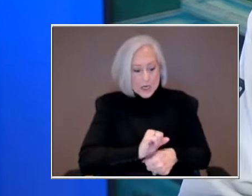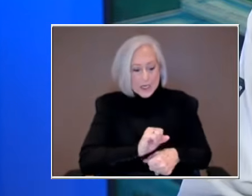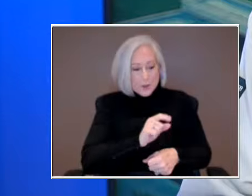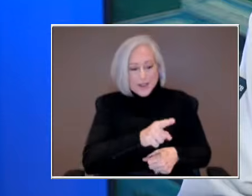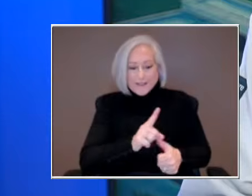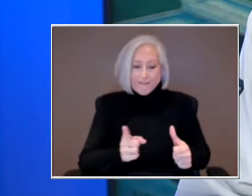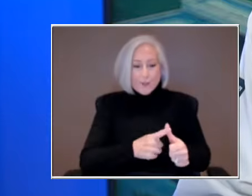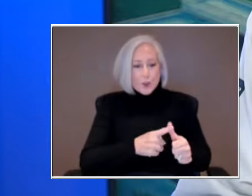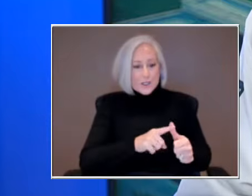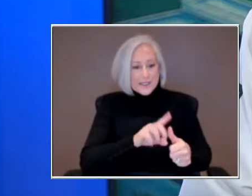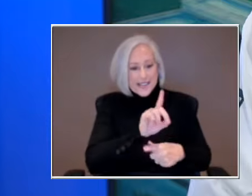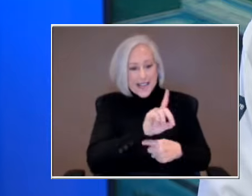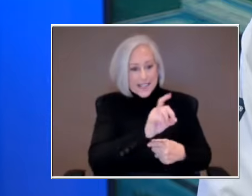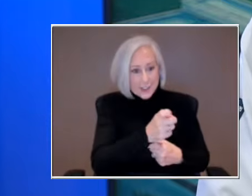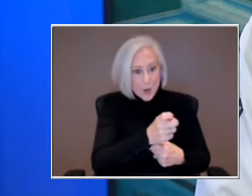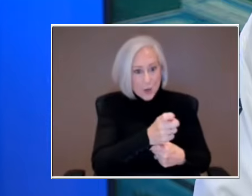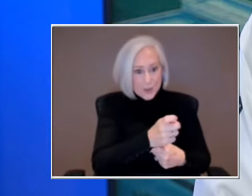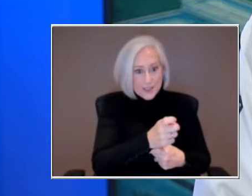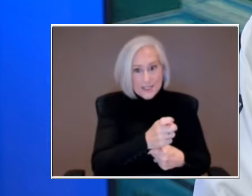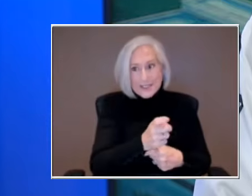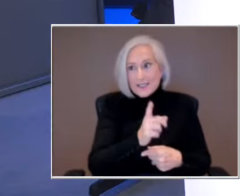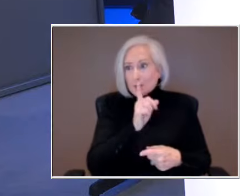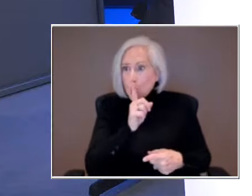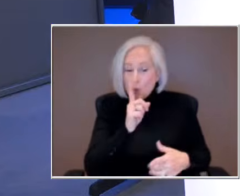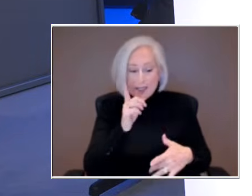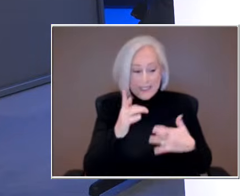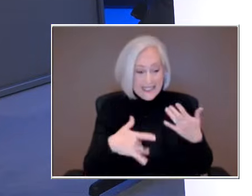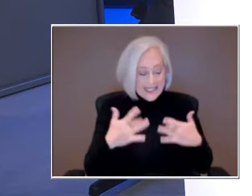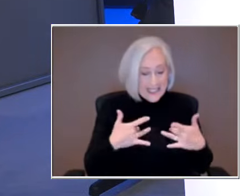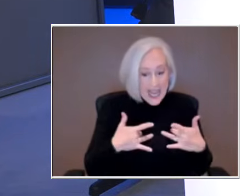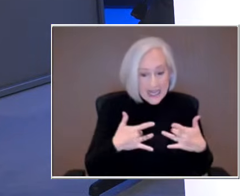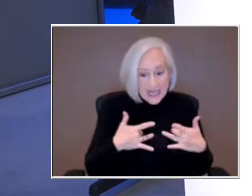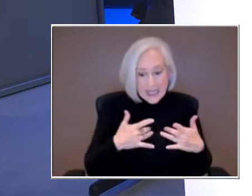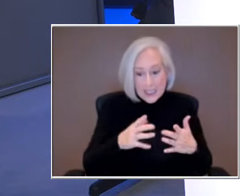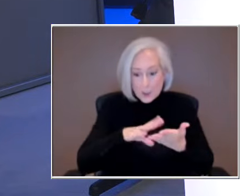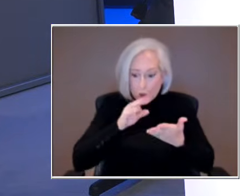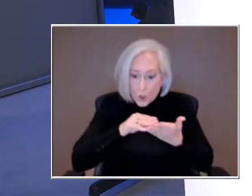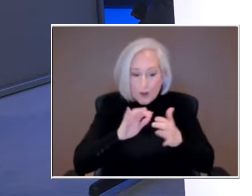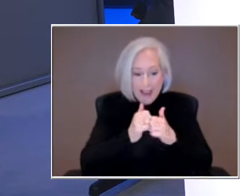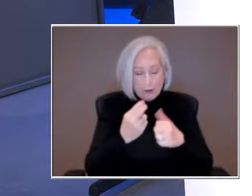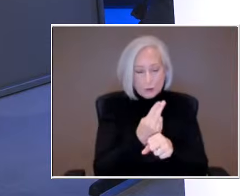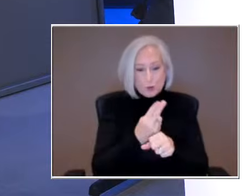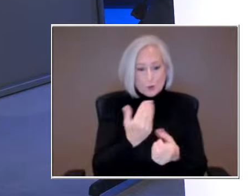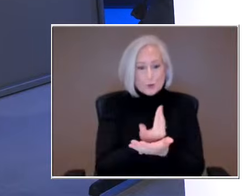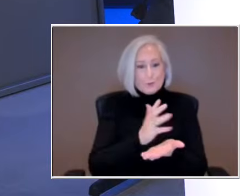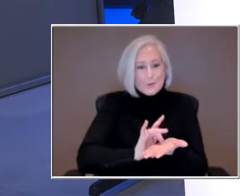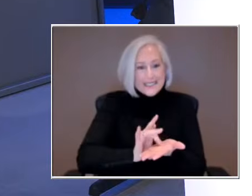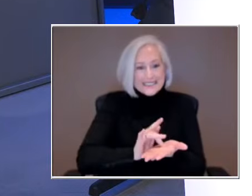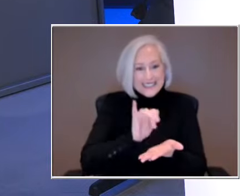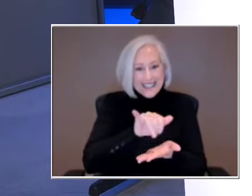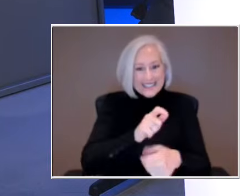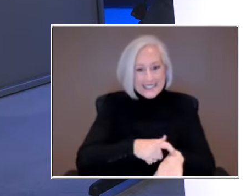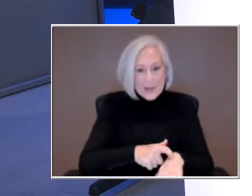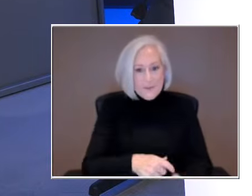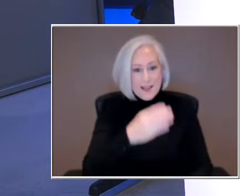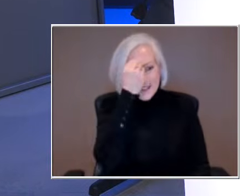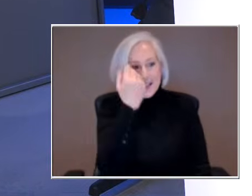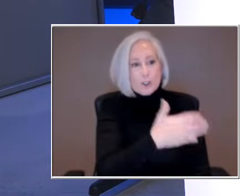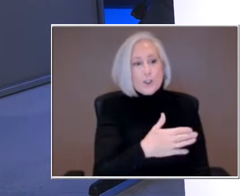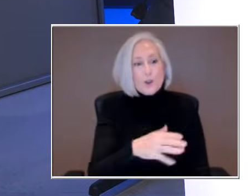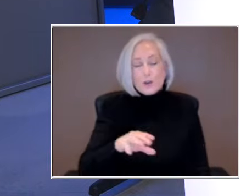very nerve-wracking at the same time. Well, you described Jim when Dr. Doolittle came in. He said, "You got to know Jim is a medical miracle."